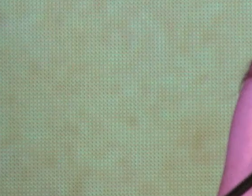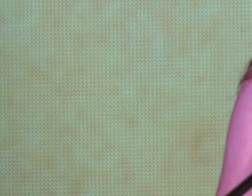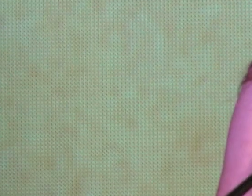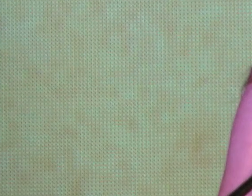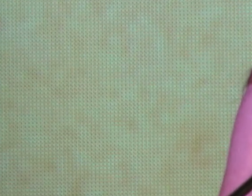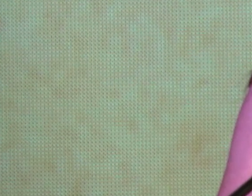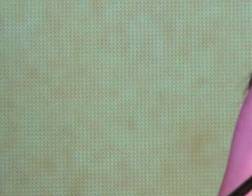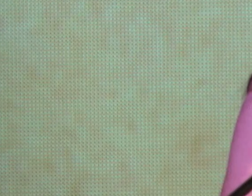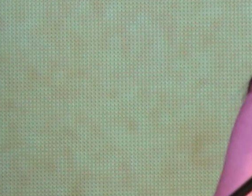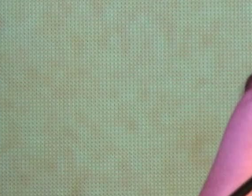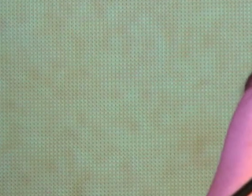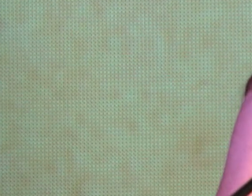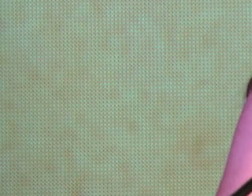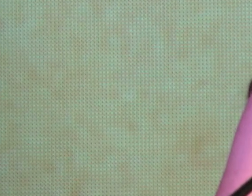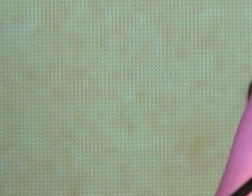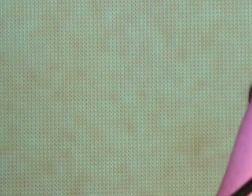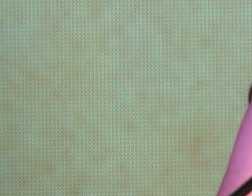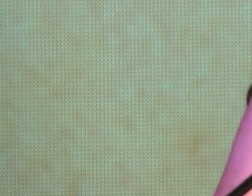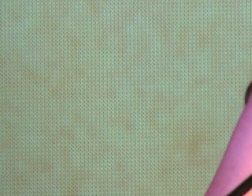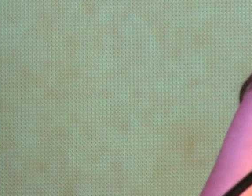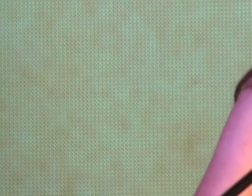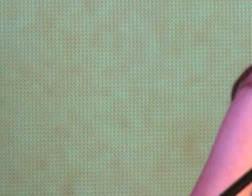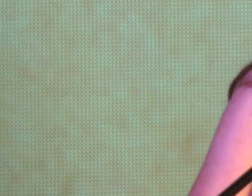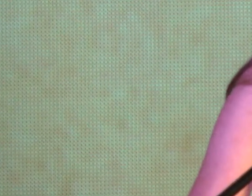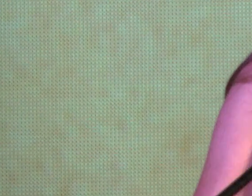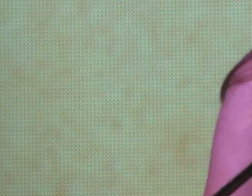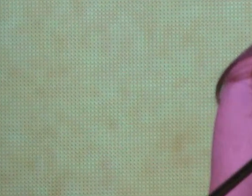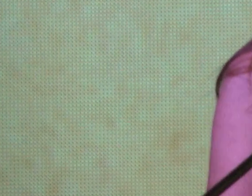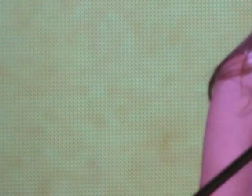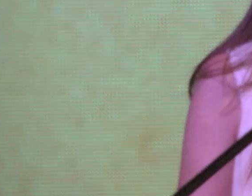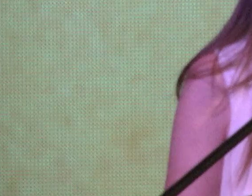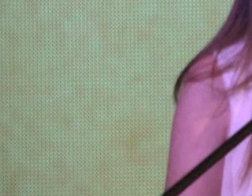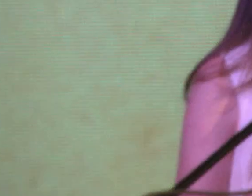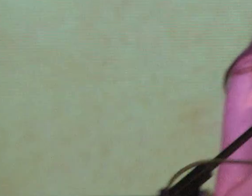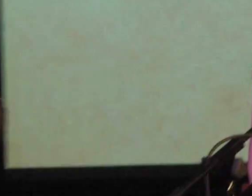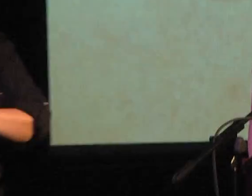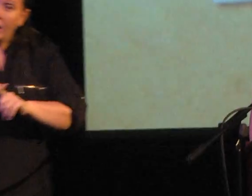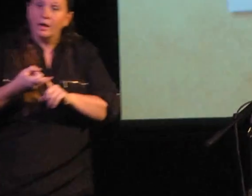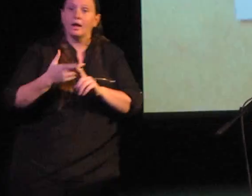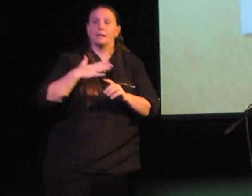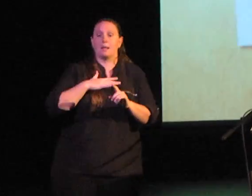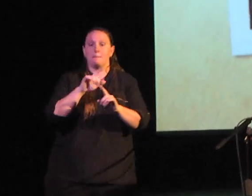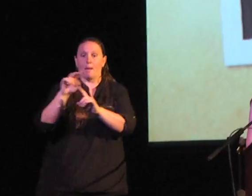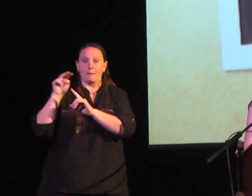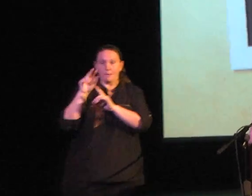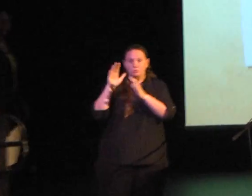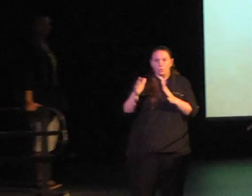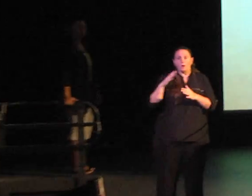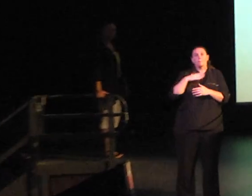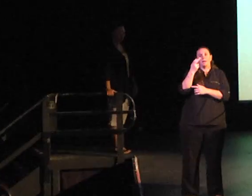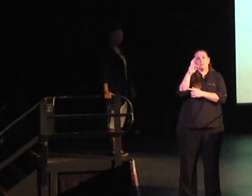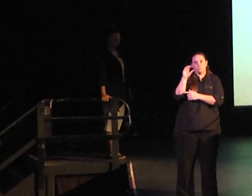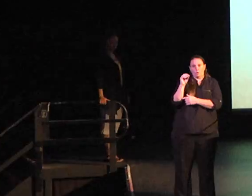just extraordinary. So with no further ado, let me introduce my friend, my mentor, my hero,